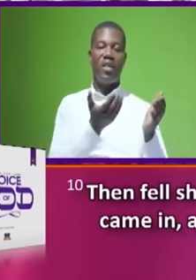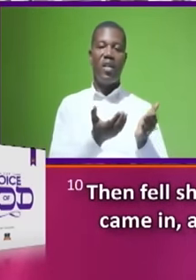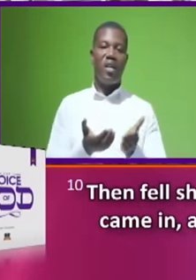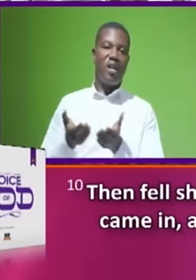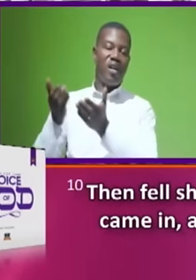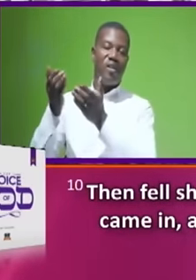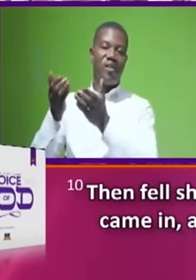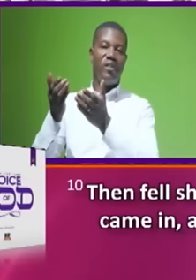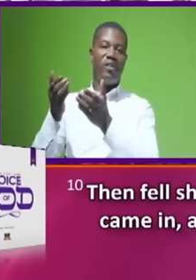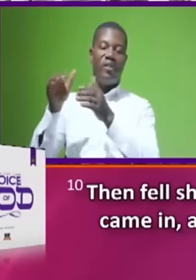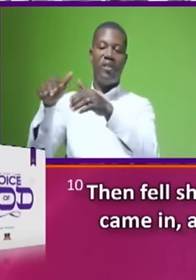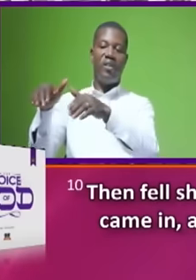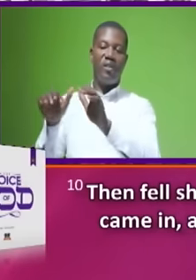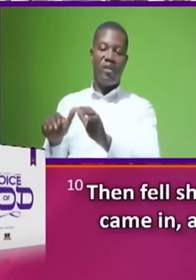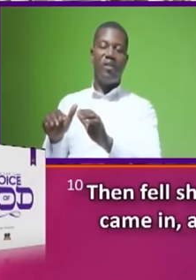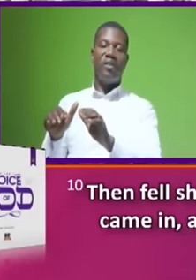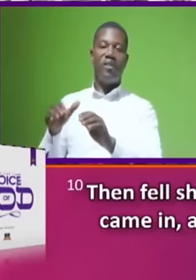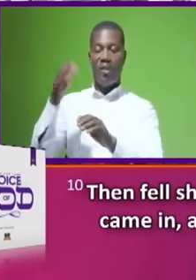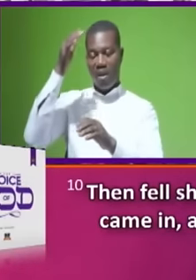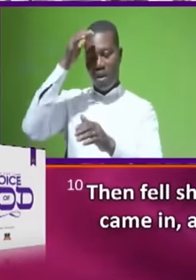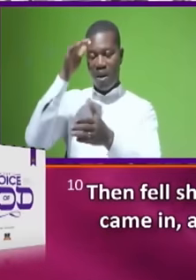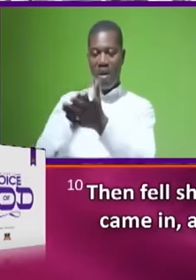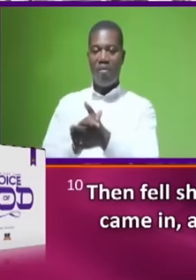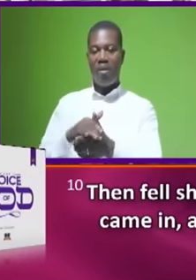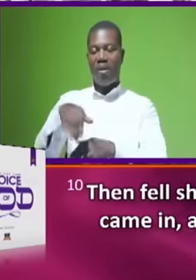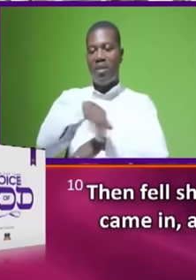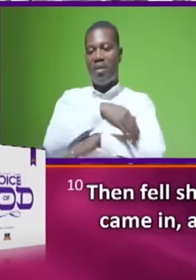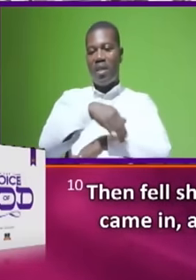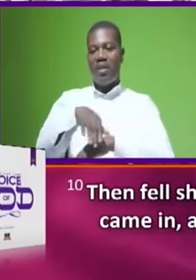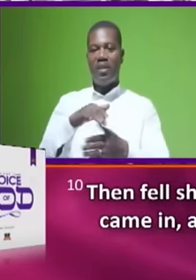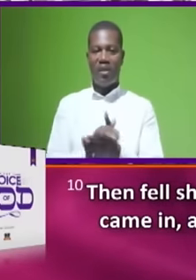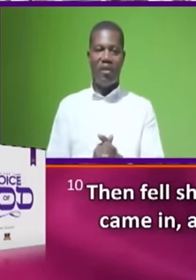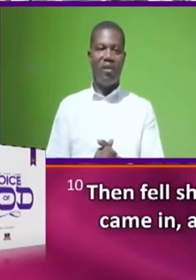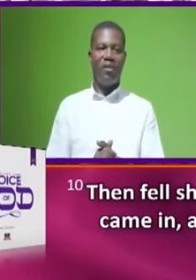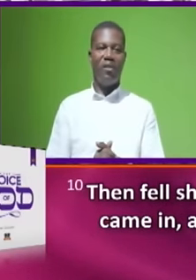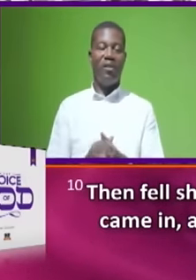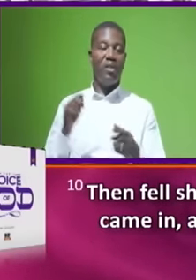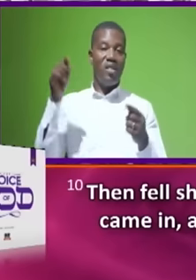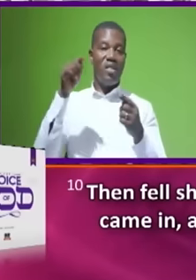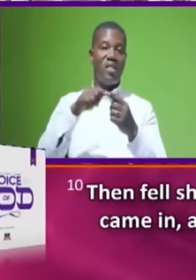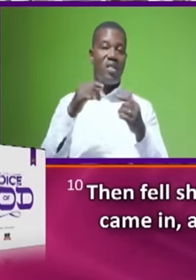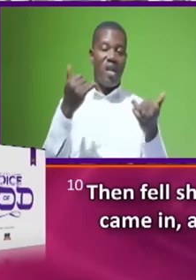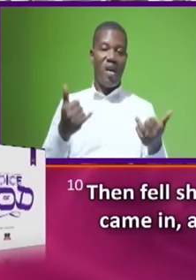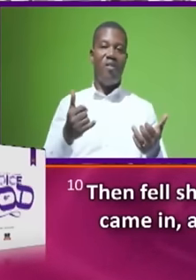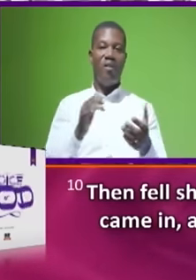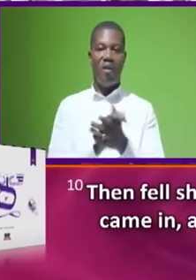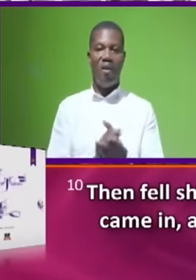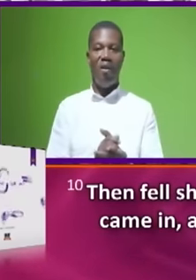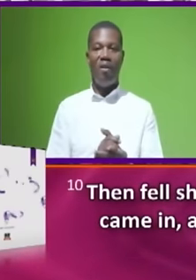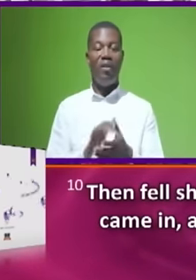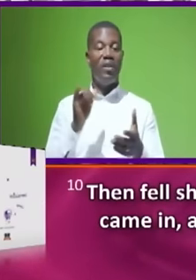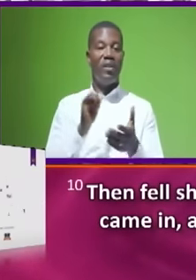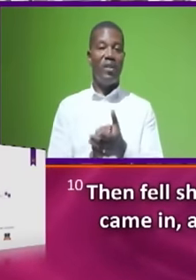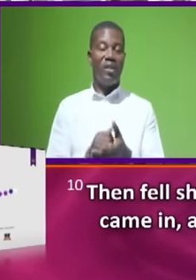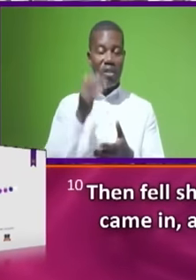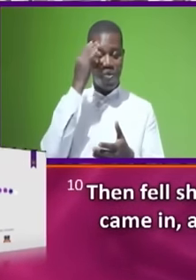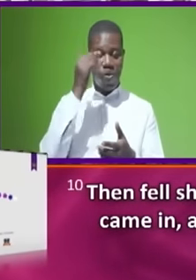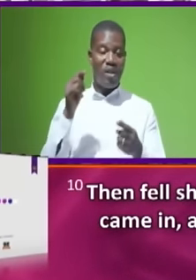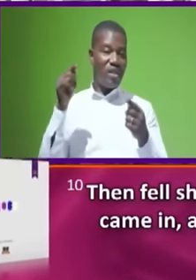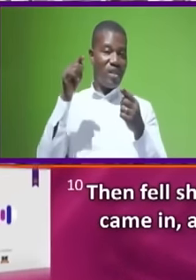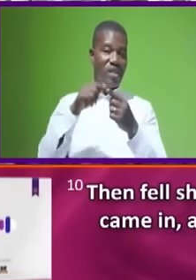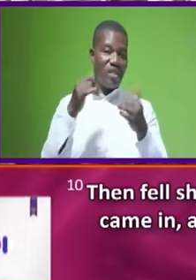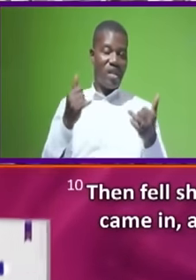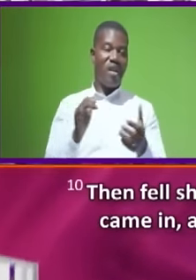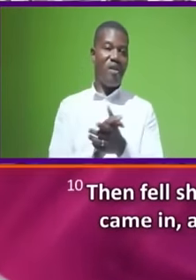kosie. Nikrunchen. Ewa nikrunchen. Sa. Te bepem ne. Enti na bepem ne. So up to